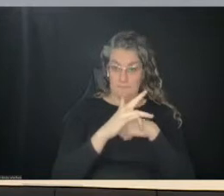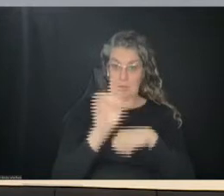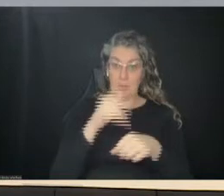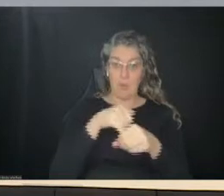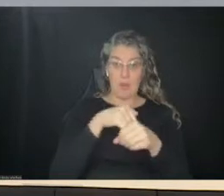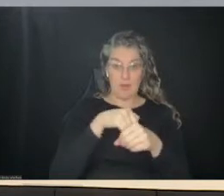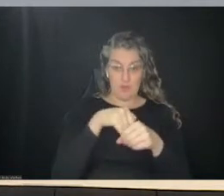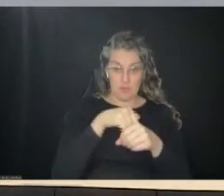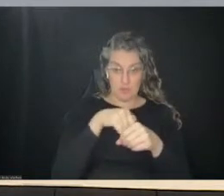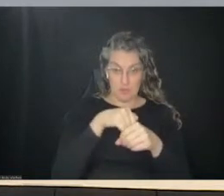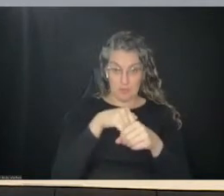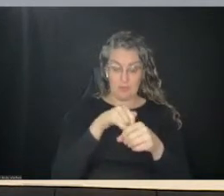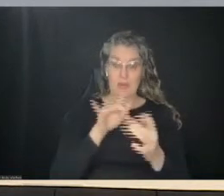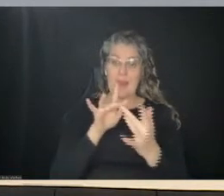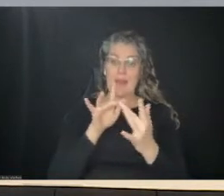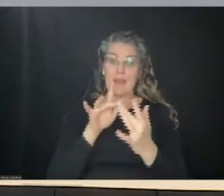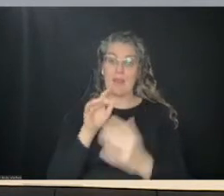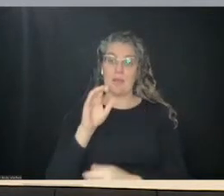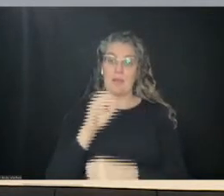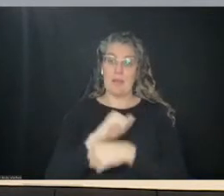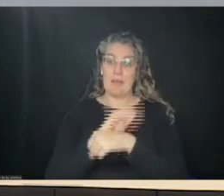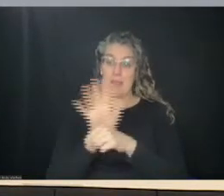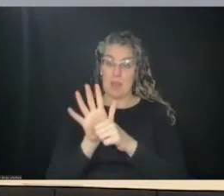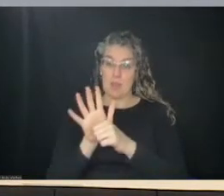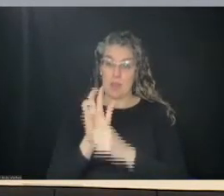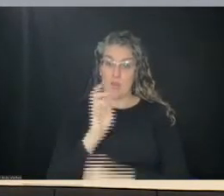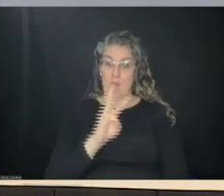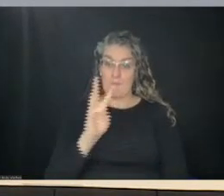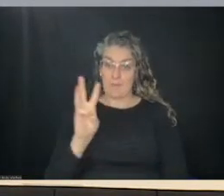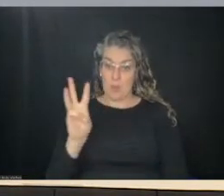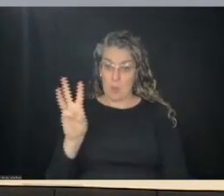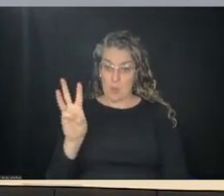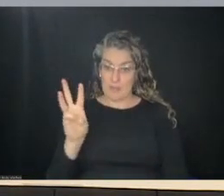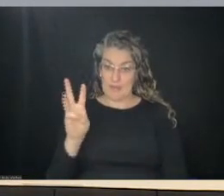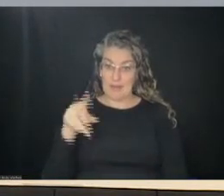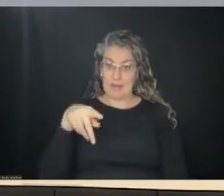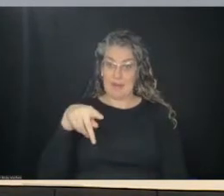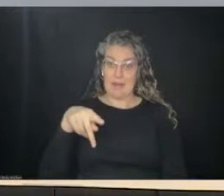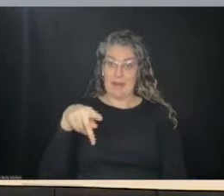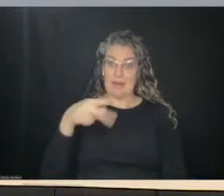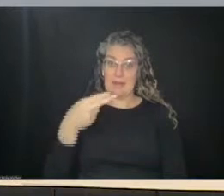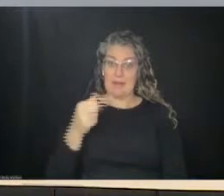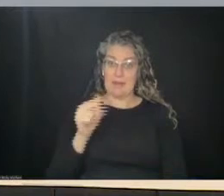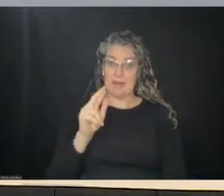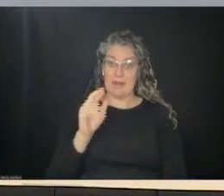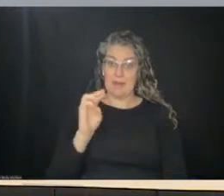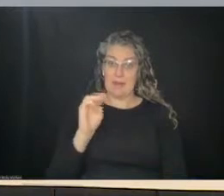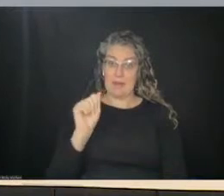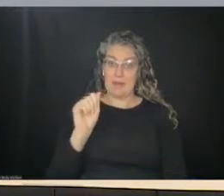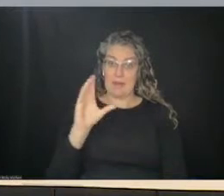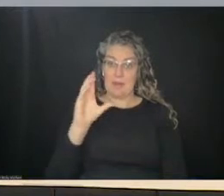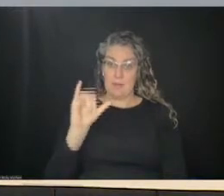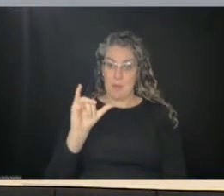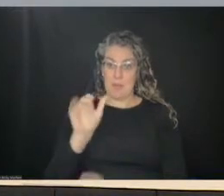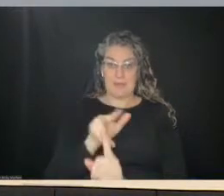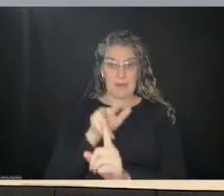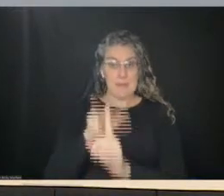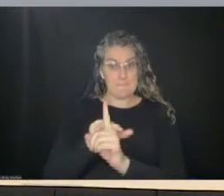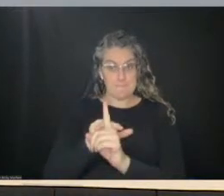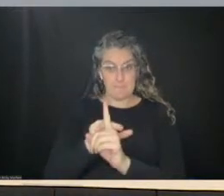COVID webpage and click on partner pharmacies to book an appointment at a pharmacy closest to you.